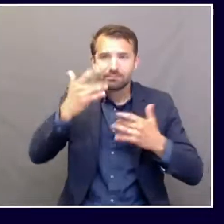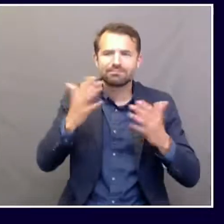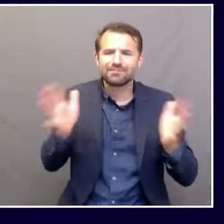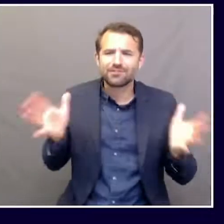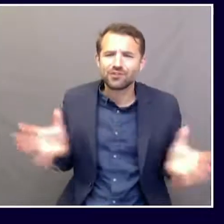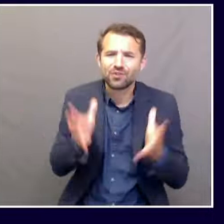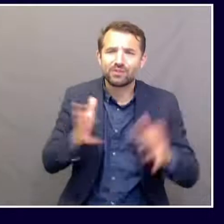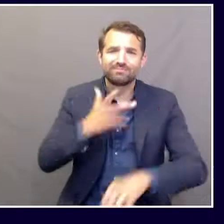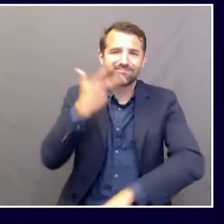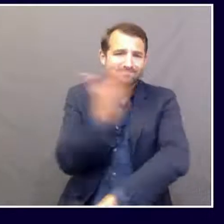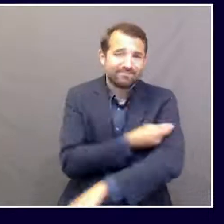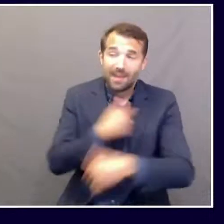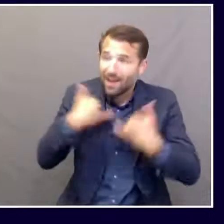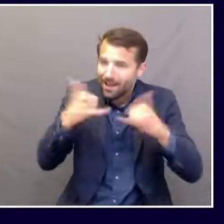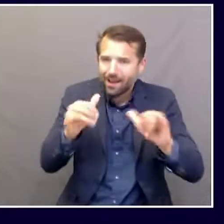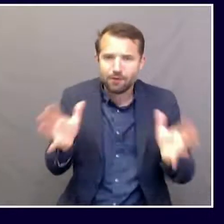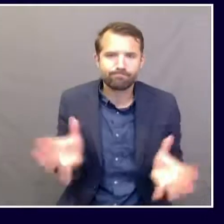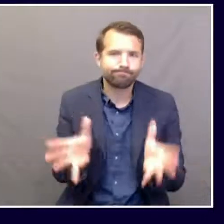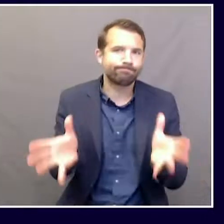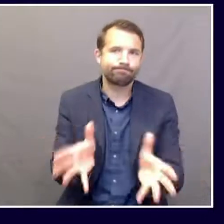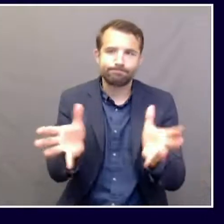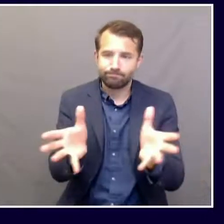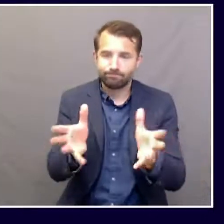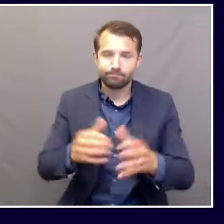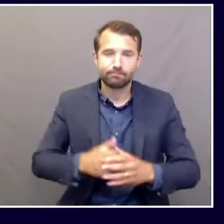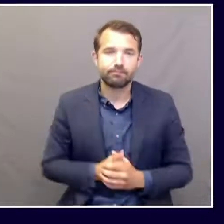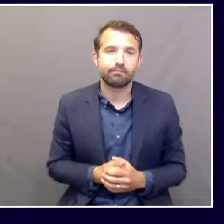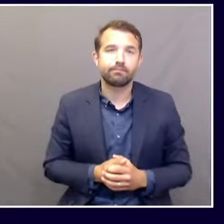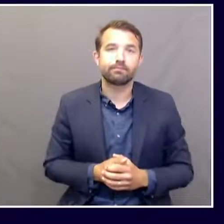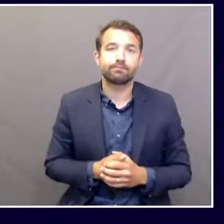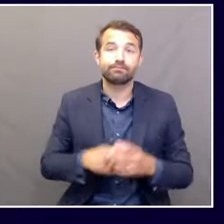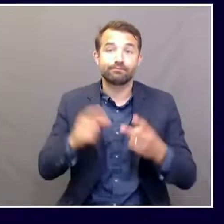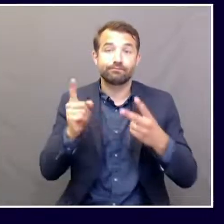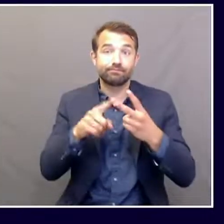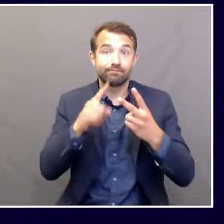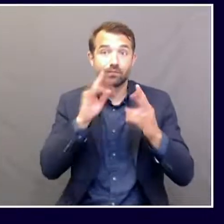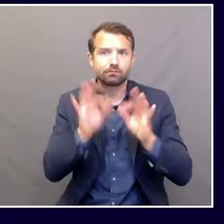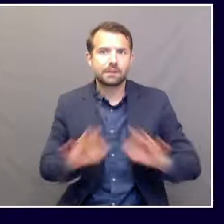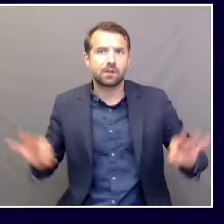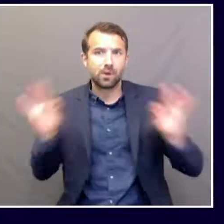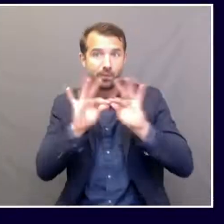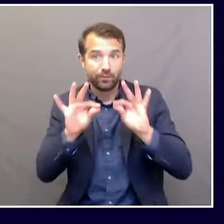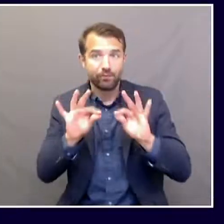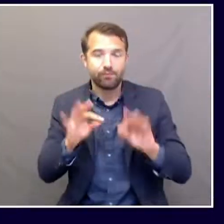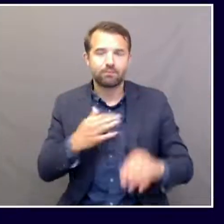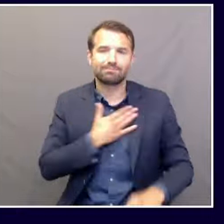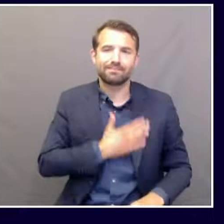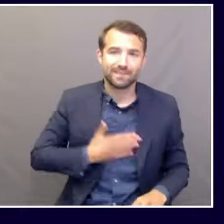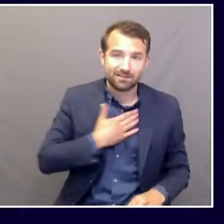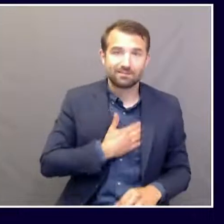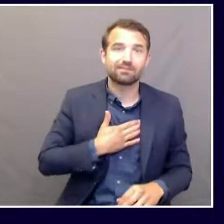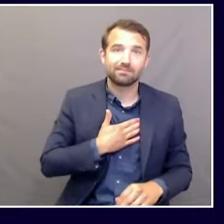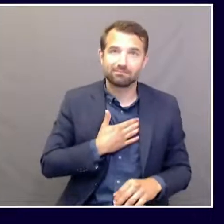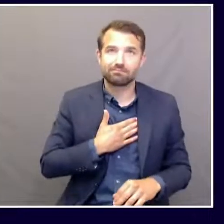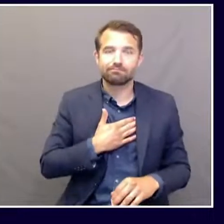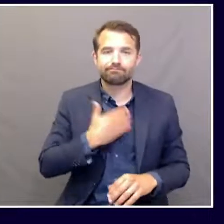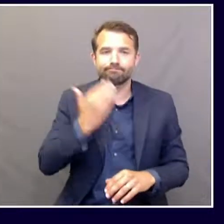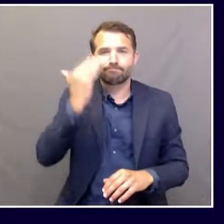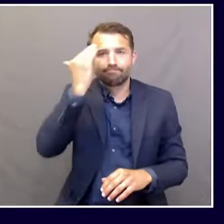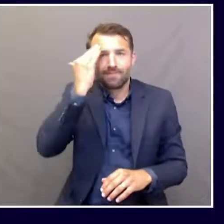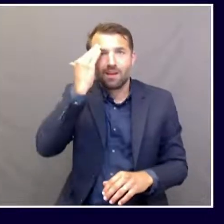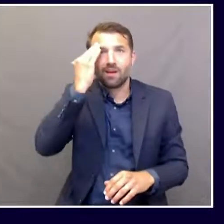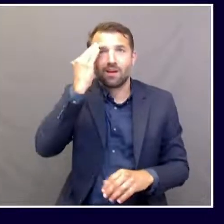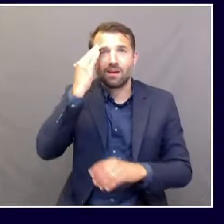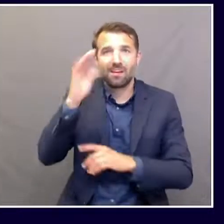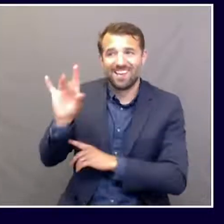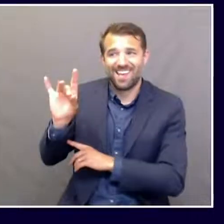though, Pat, is to keep context in mind. Although 8 may sound like a lot, and it's certainly, again, something that we mourn